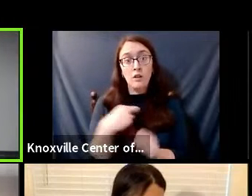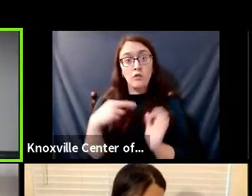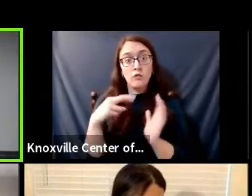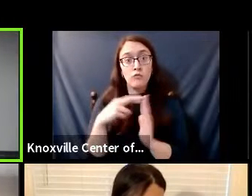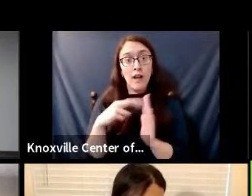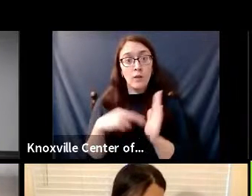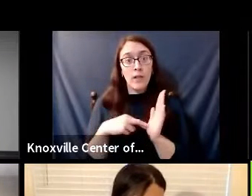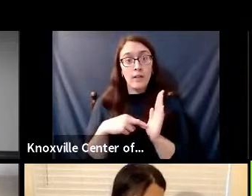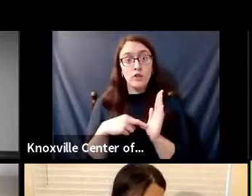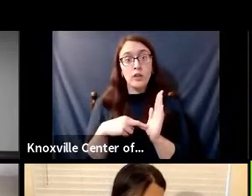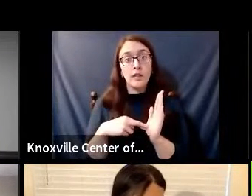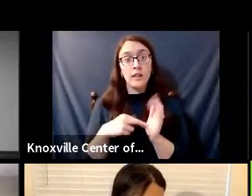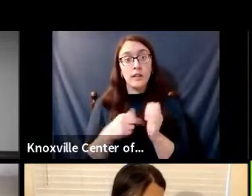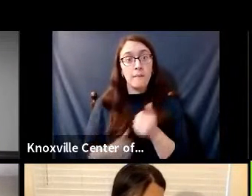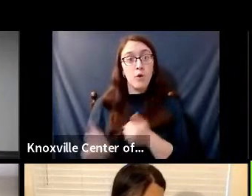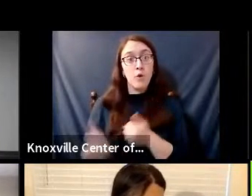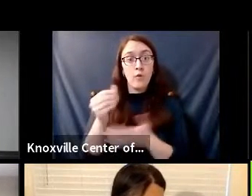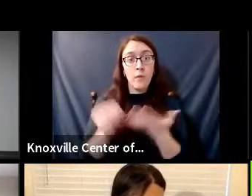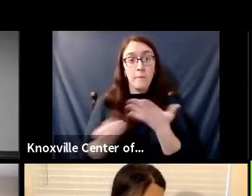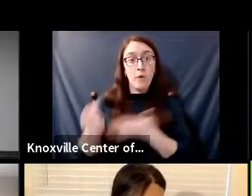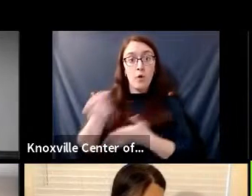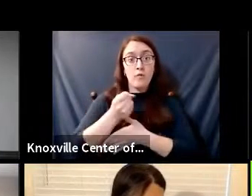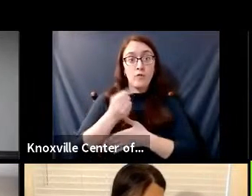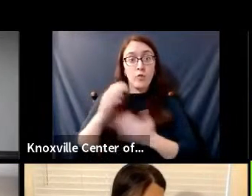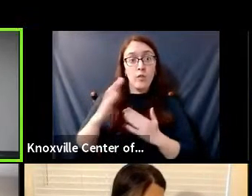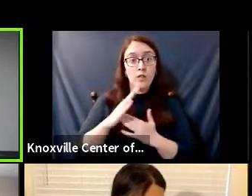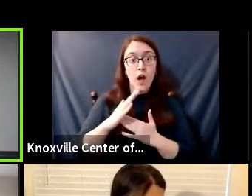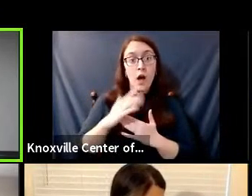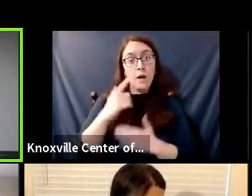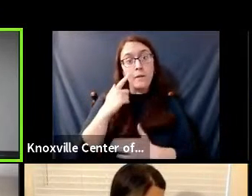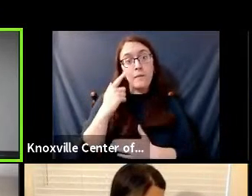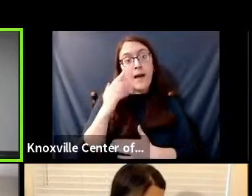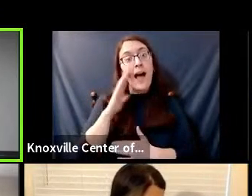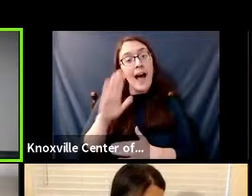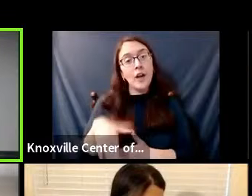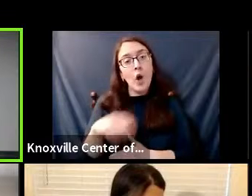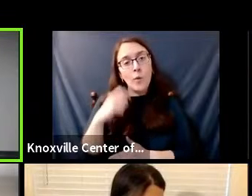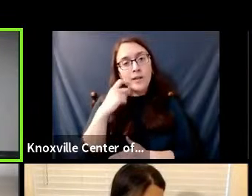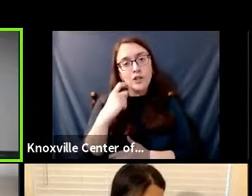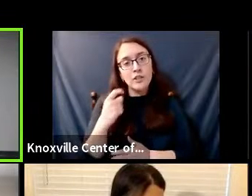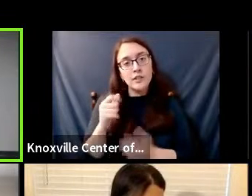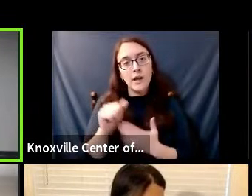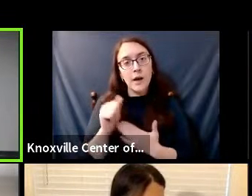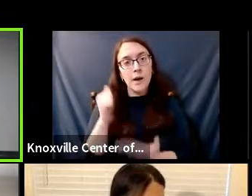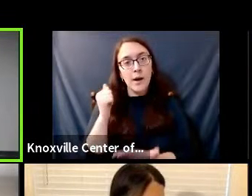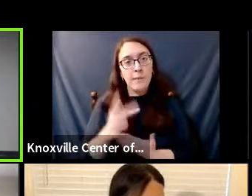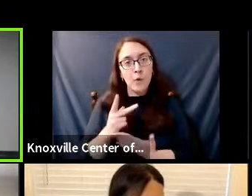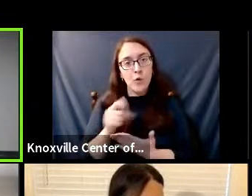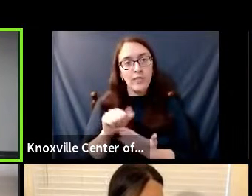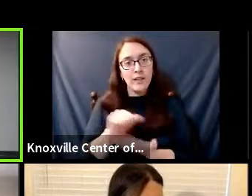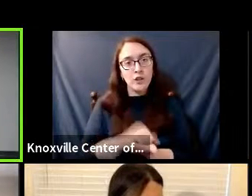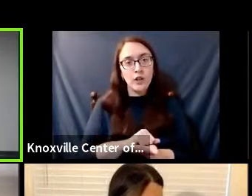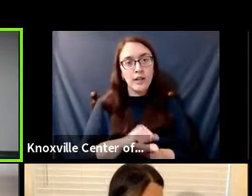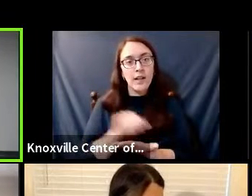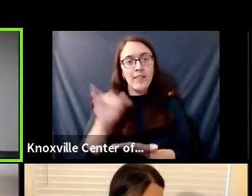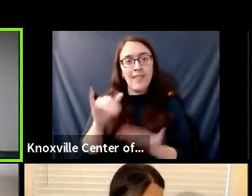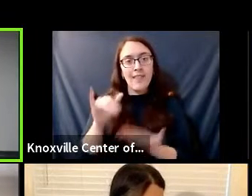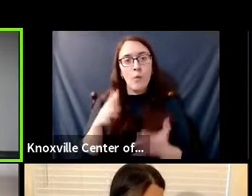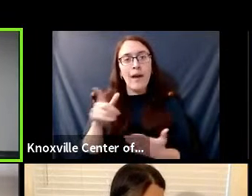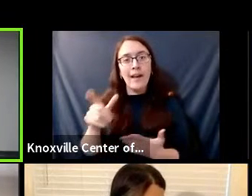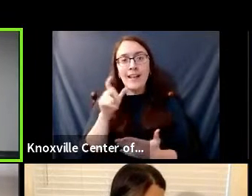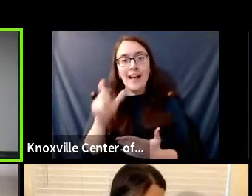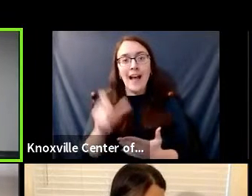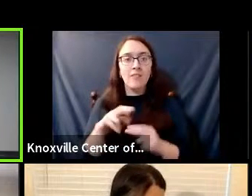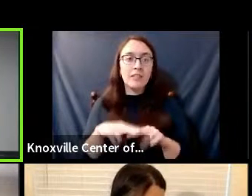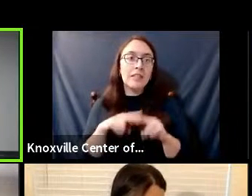regulation up to the top of the agenda so that we can, I know we just approved the agenda, but just to move that up so that he doesn't have to sit